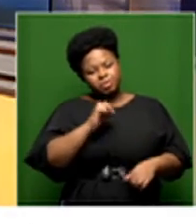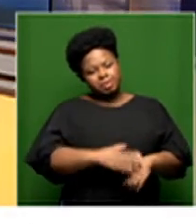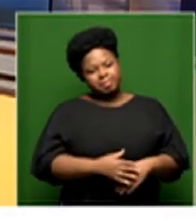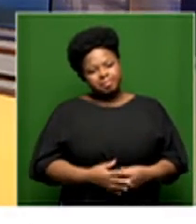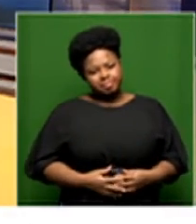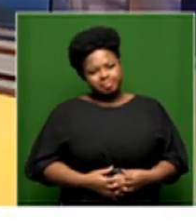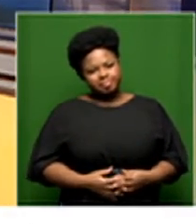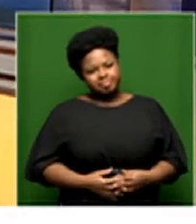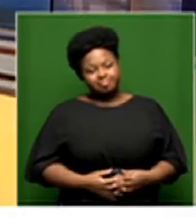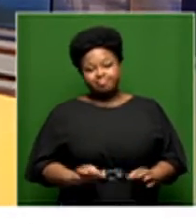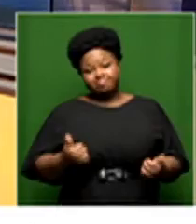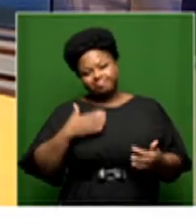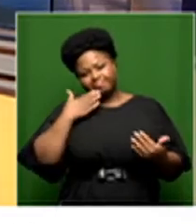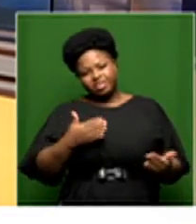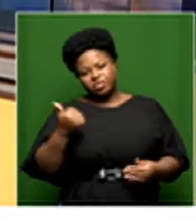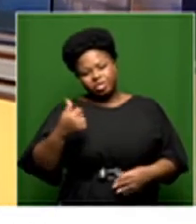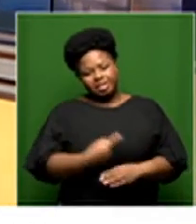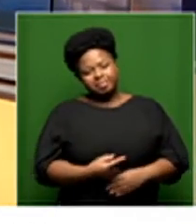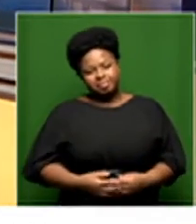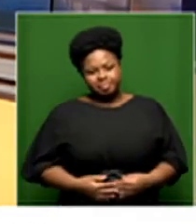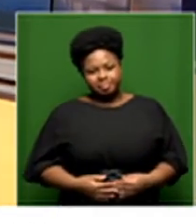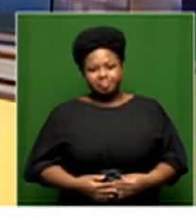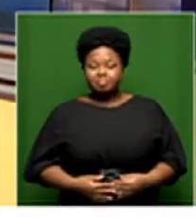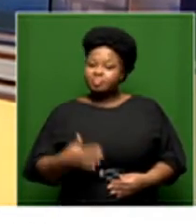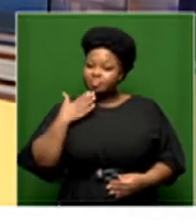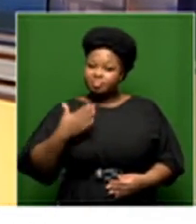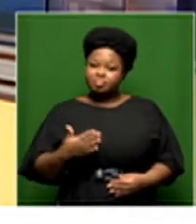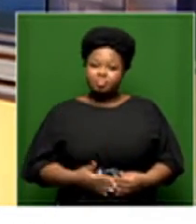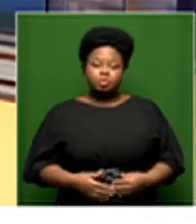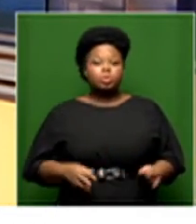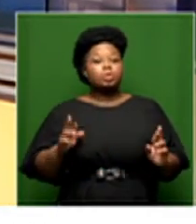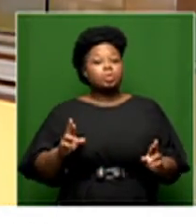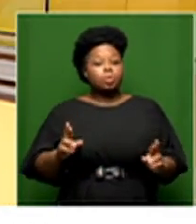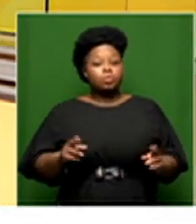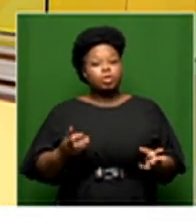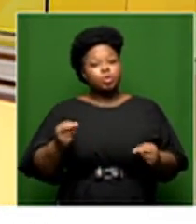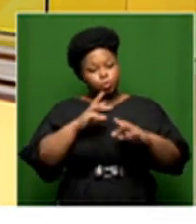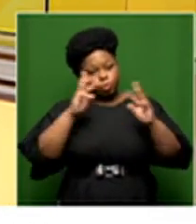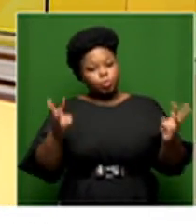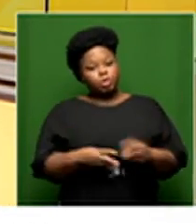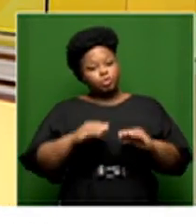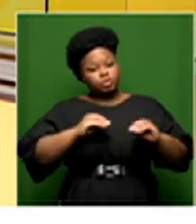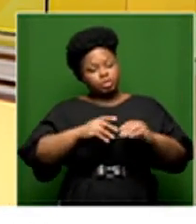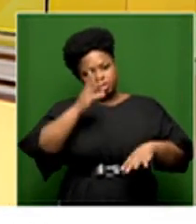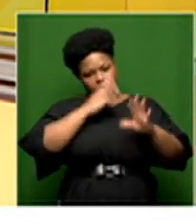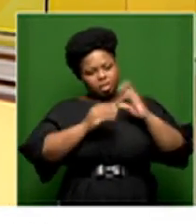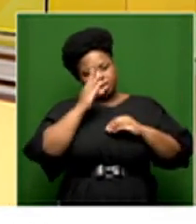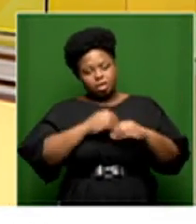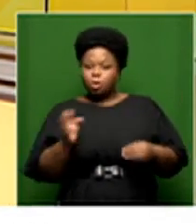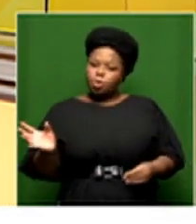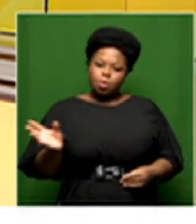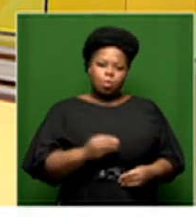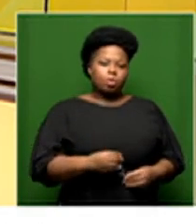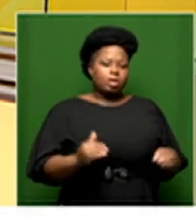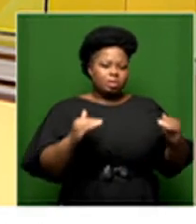it. Great. Thank you. Have a great day. All right, you too, man. Thank you. Hopefully, the new world of teaching and learning will be one where everybody has